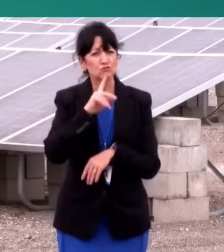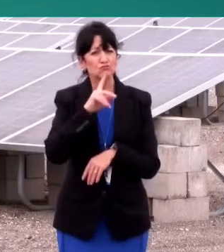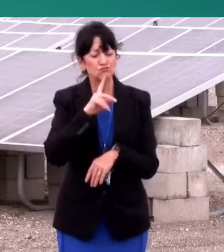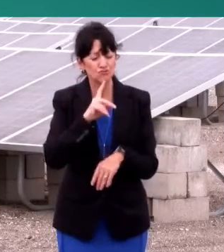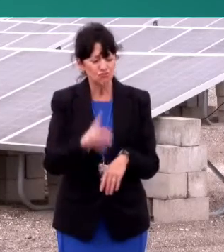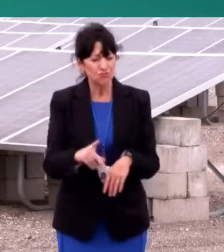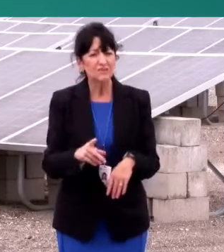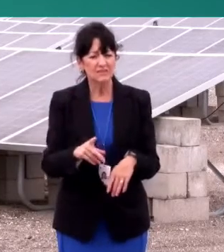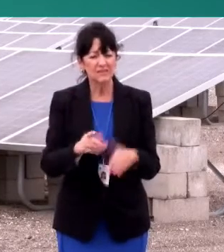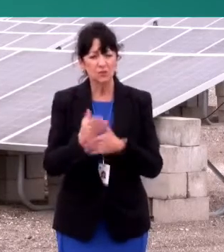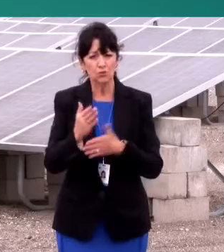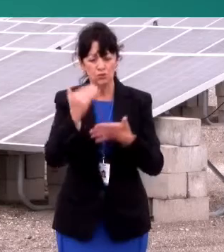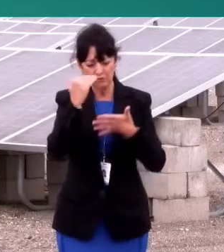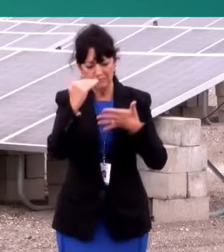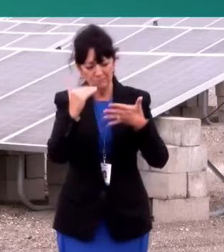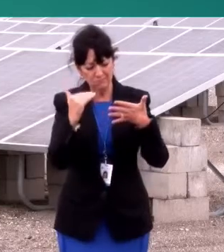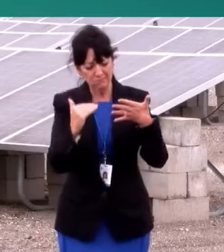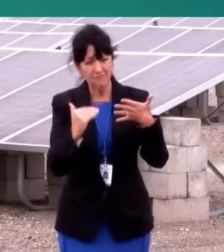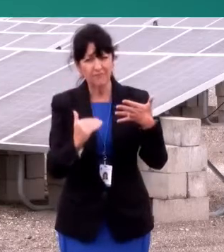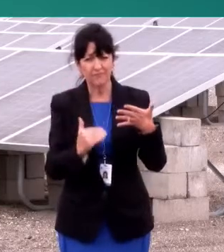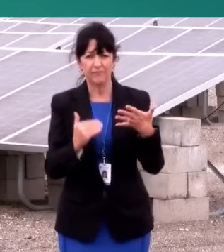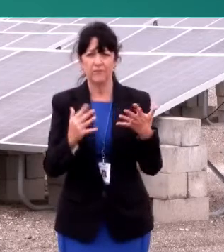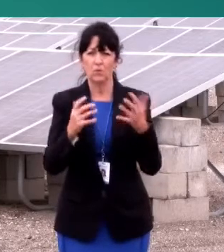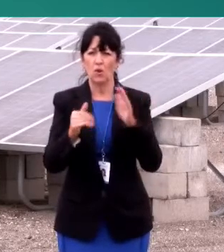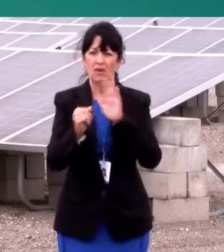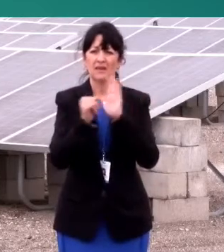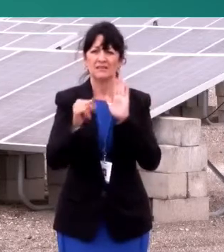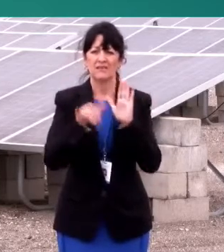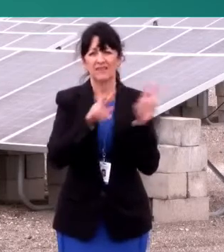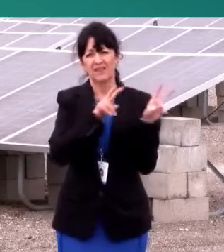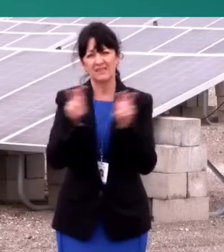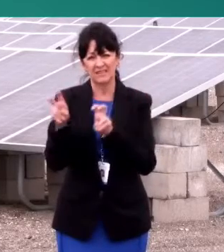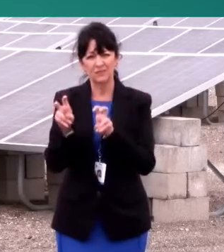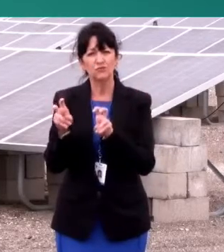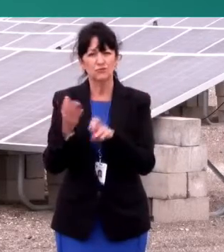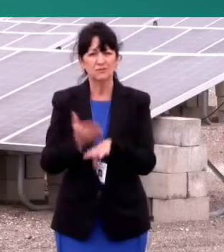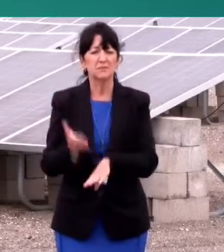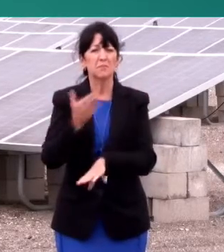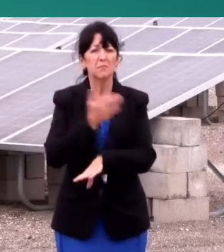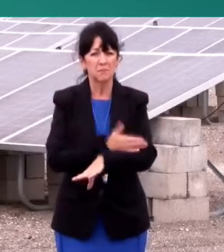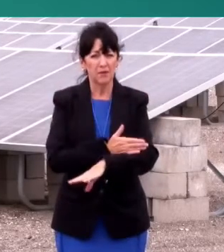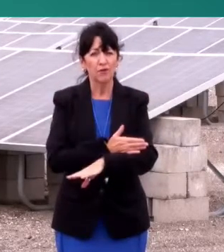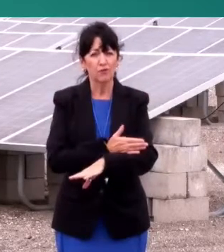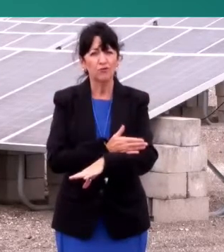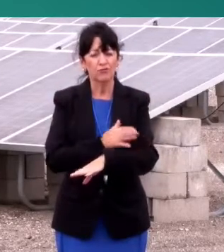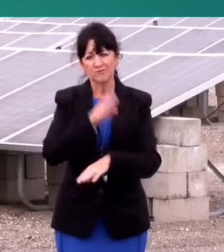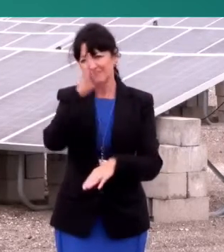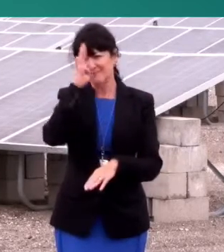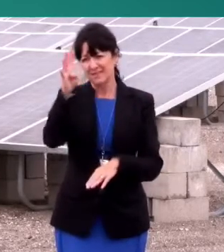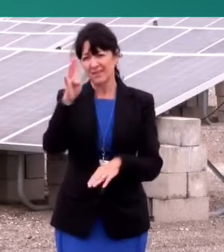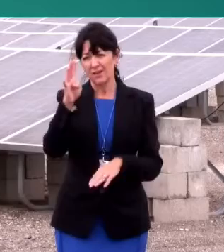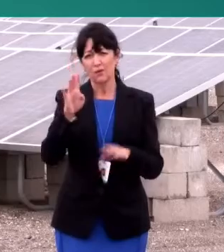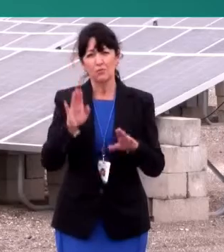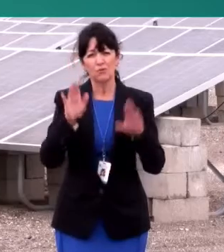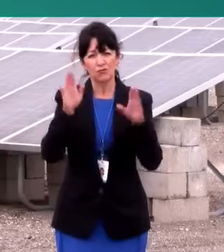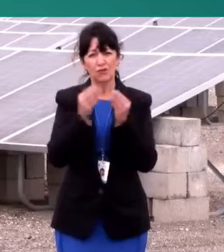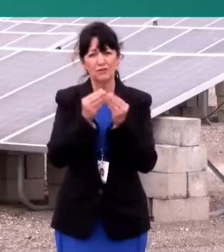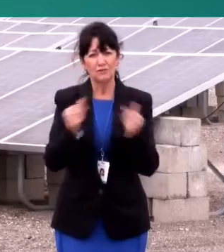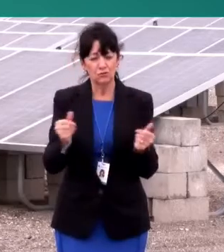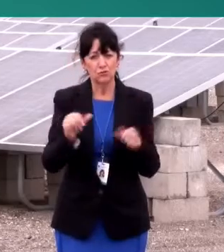through piece by piece and identified the issues and made it better and came up with a great solution, working with the